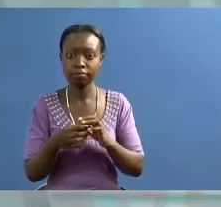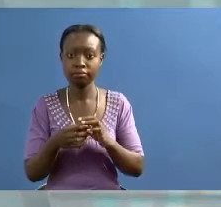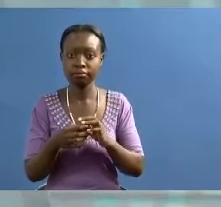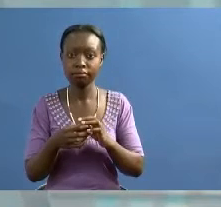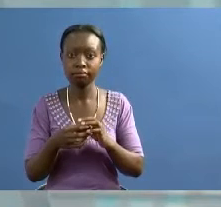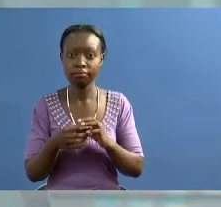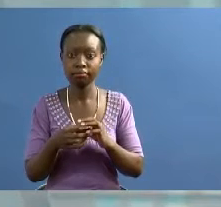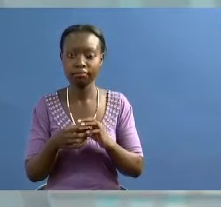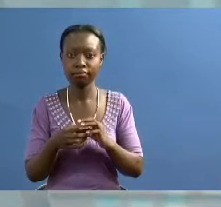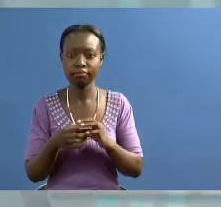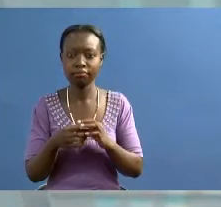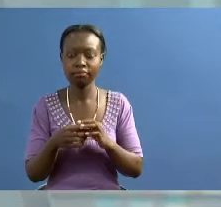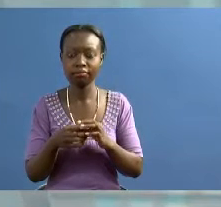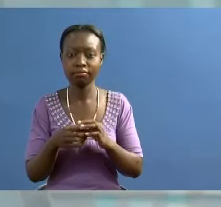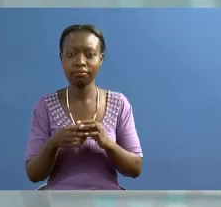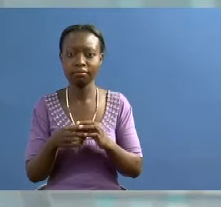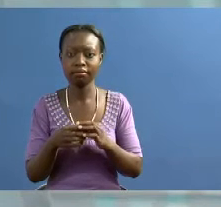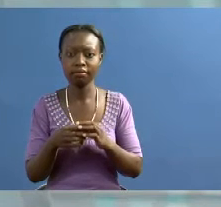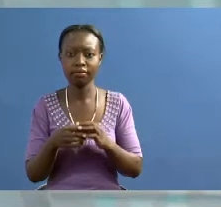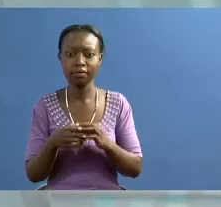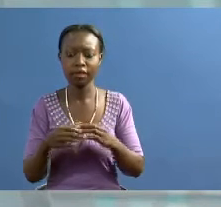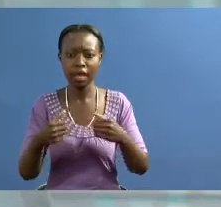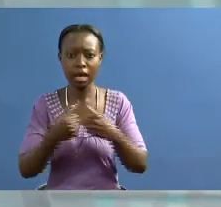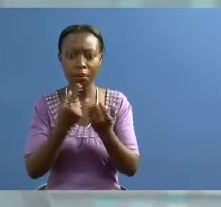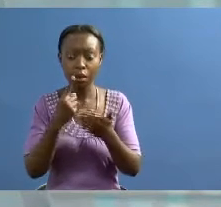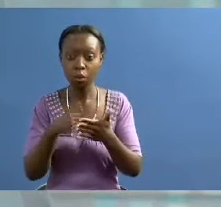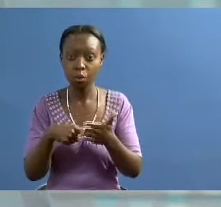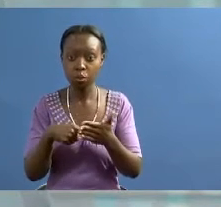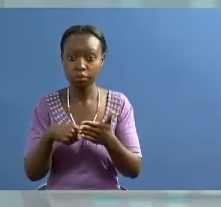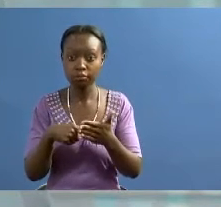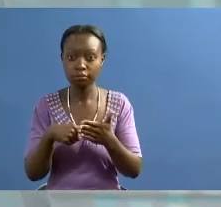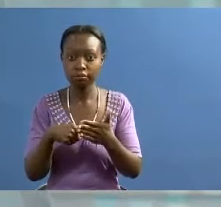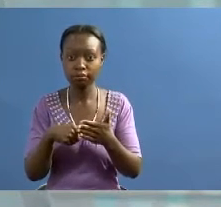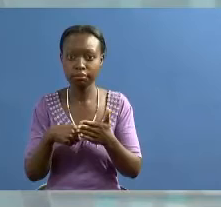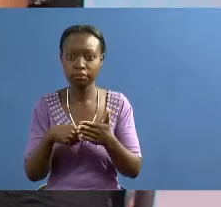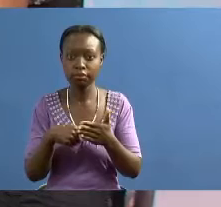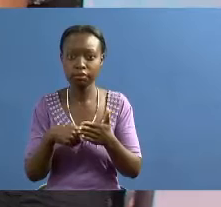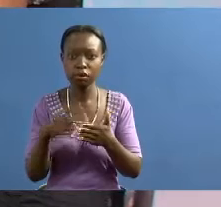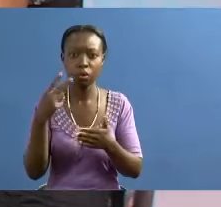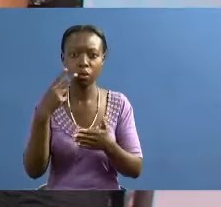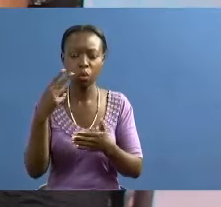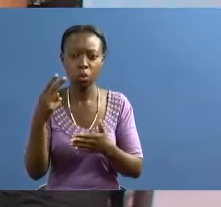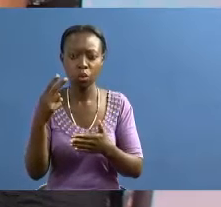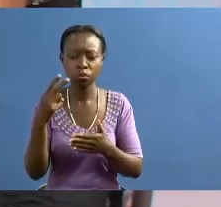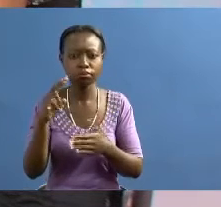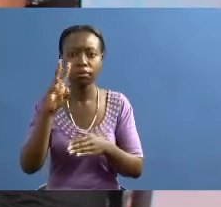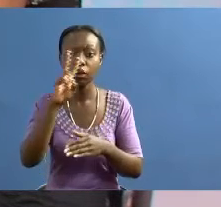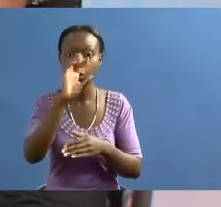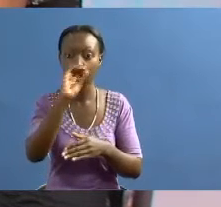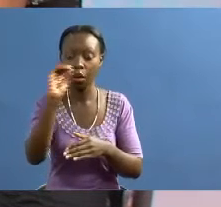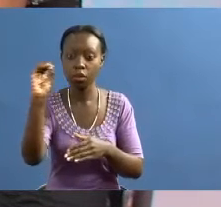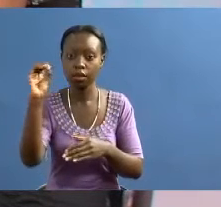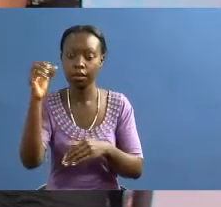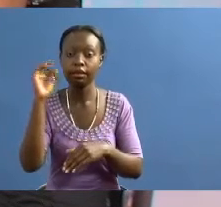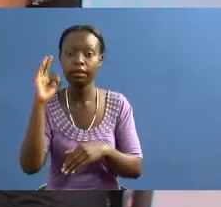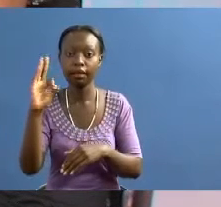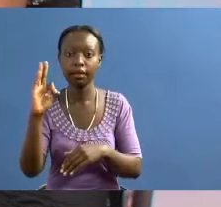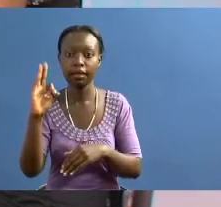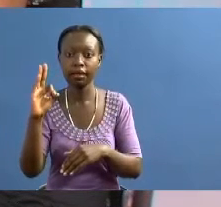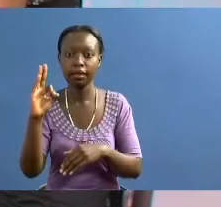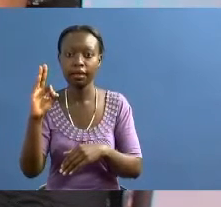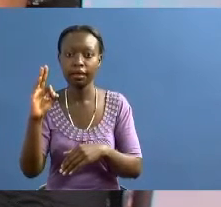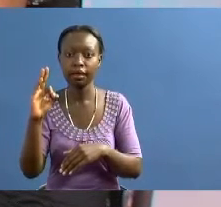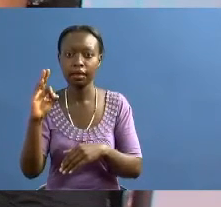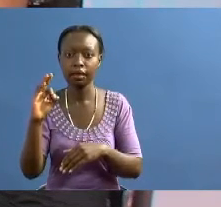It's got a whole minute. Yes. So what happens is that in 2003, there was an outbreak